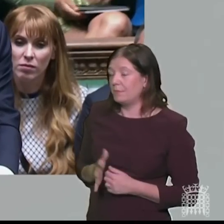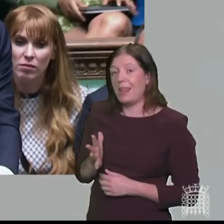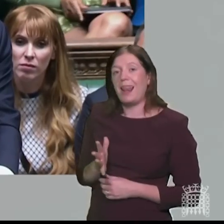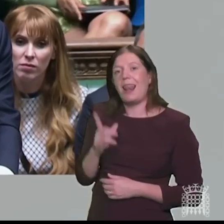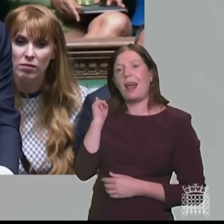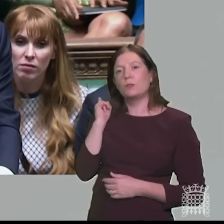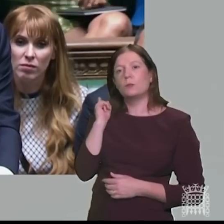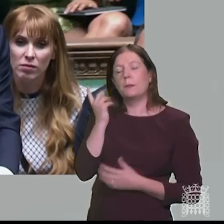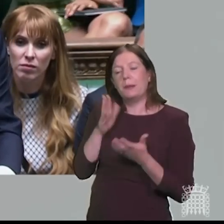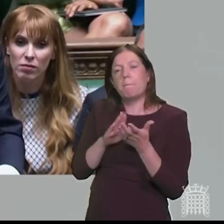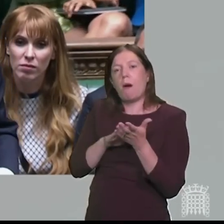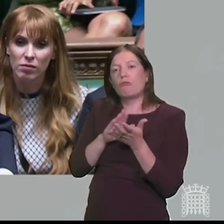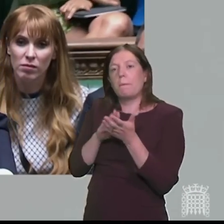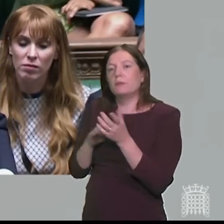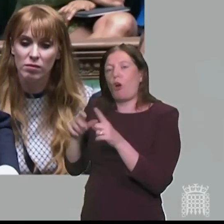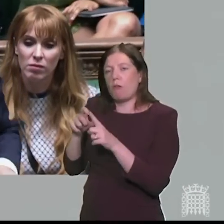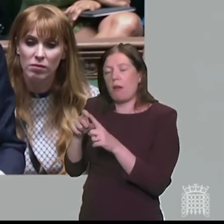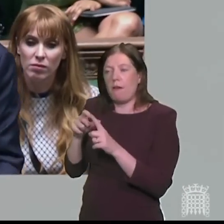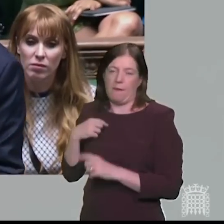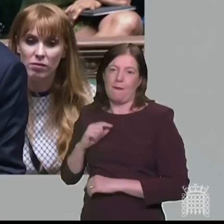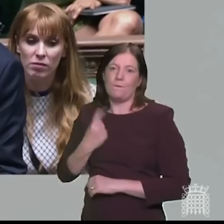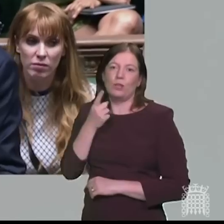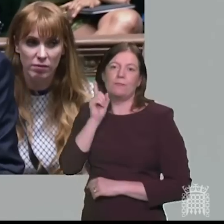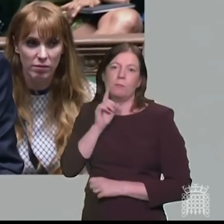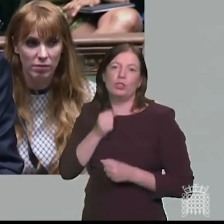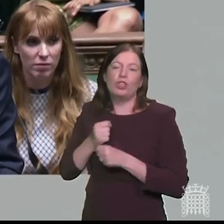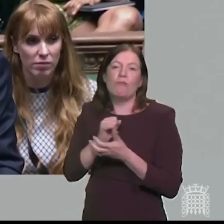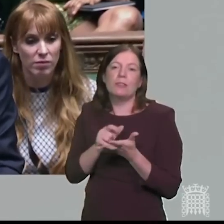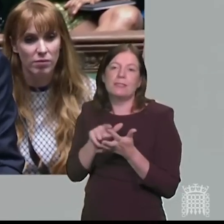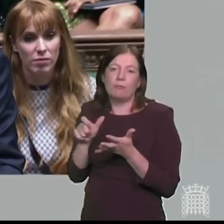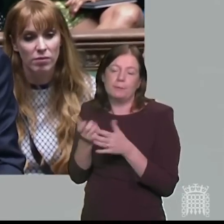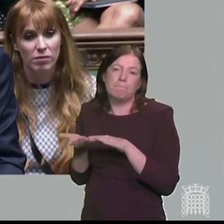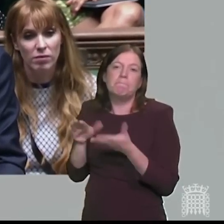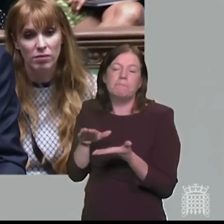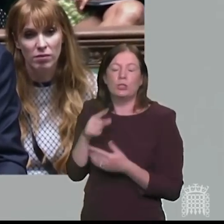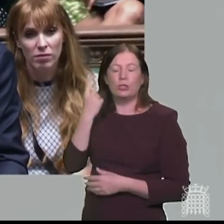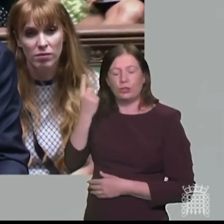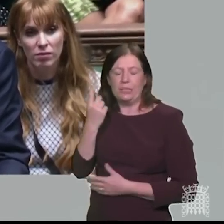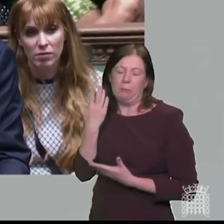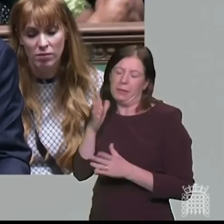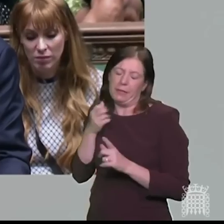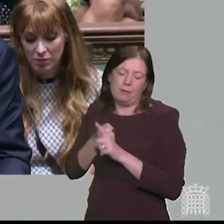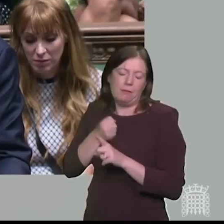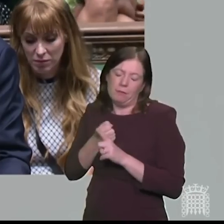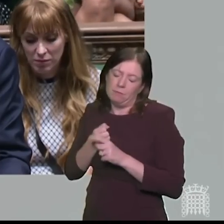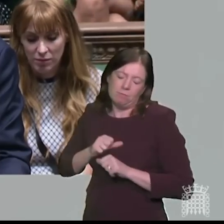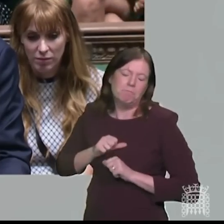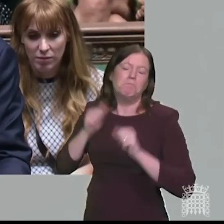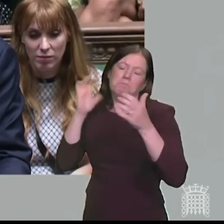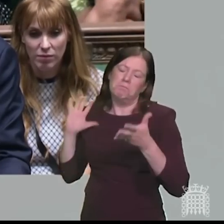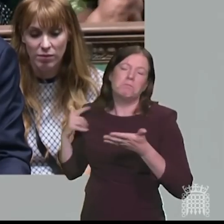Party lost Margaret McDonough, our first female General Secretary and a trailblazer in every sense of the